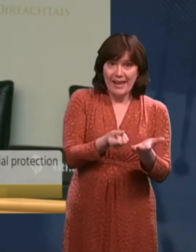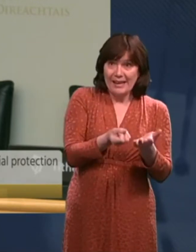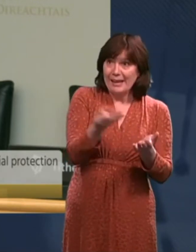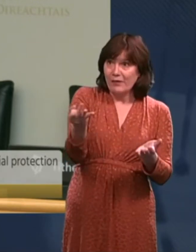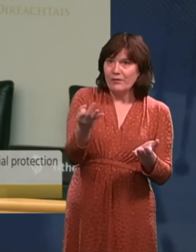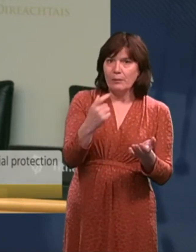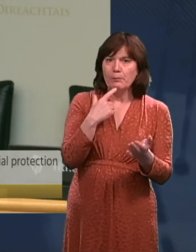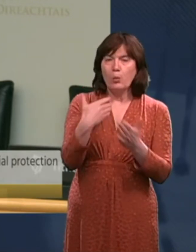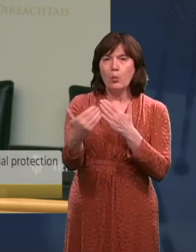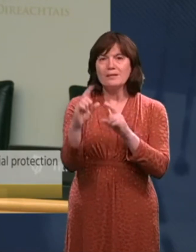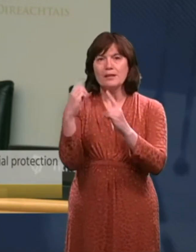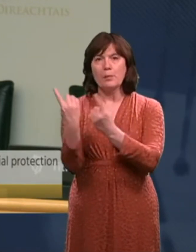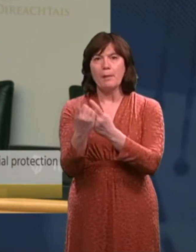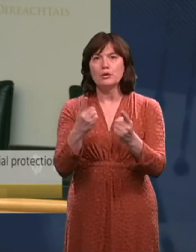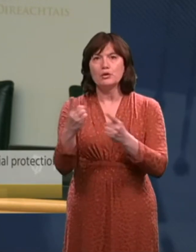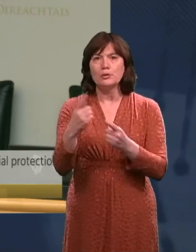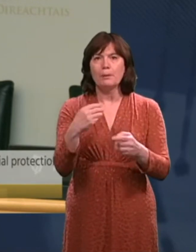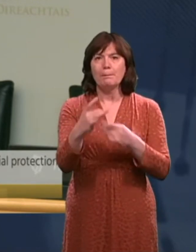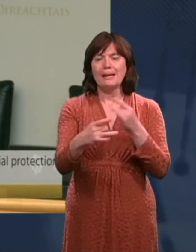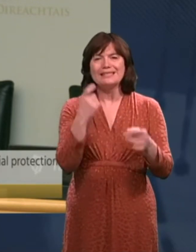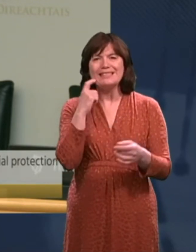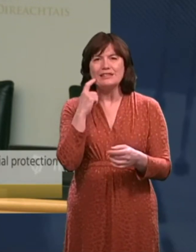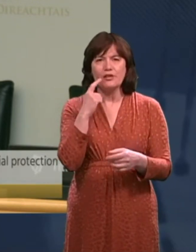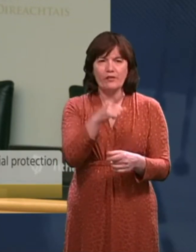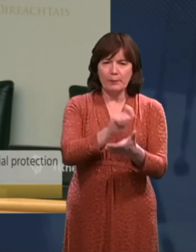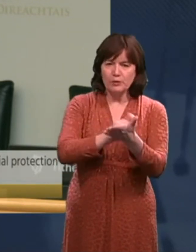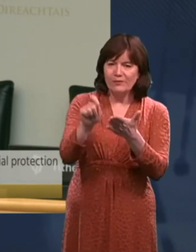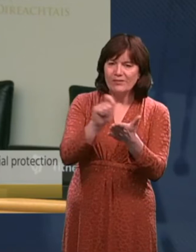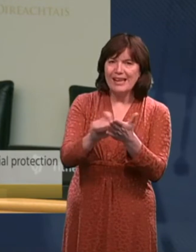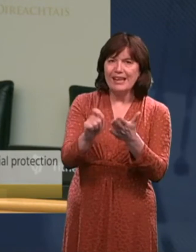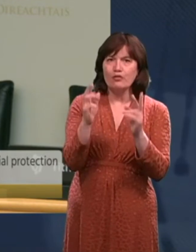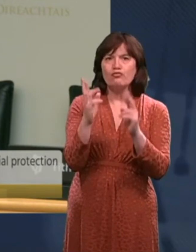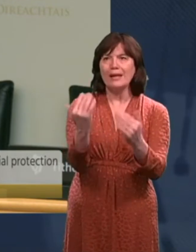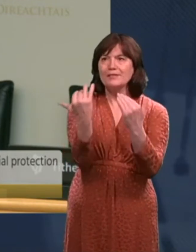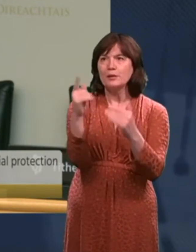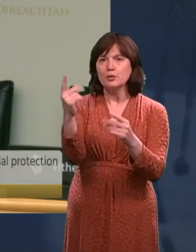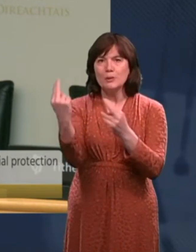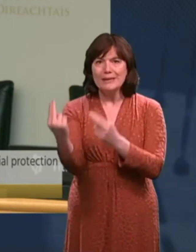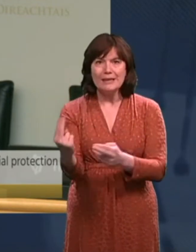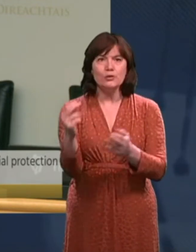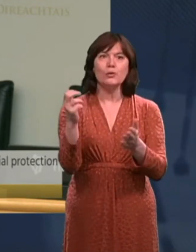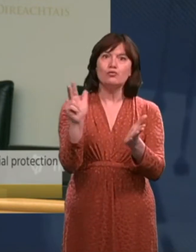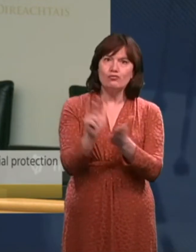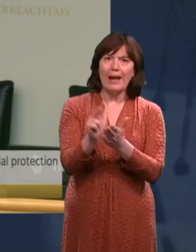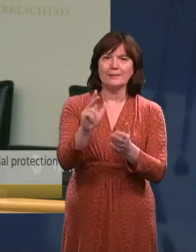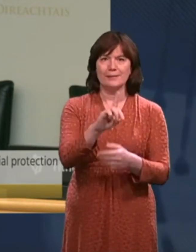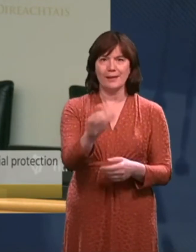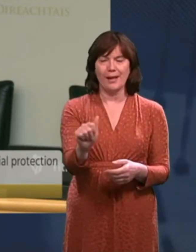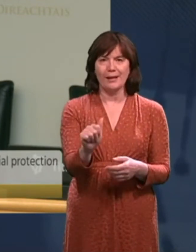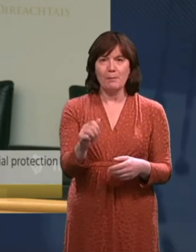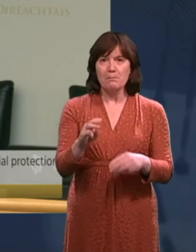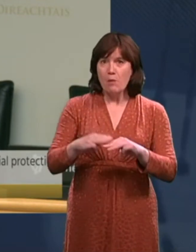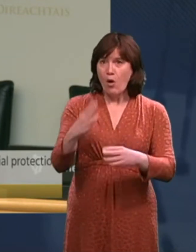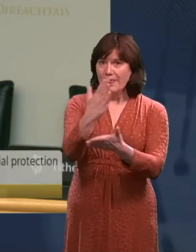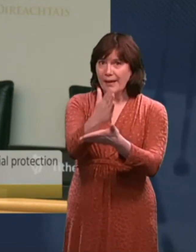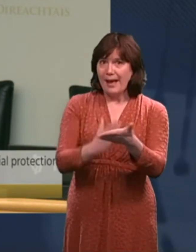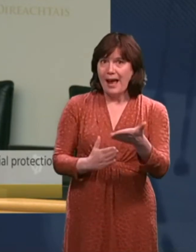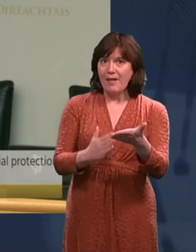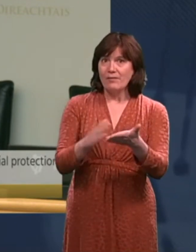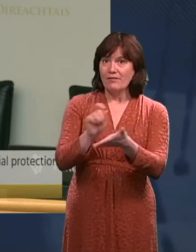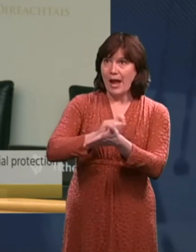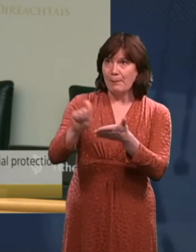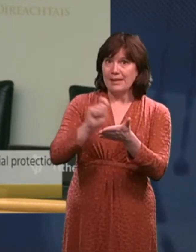to make that easier for people to fill out? It is unacceptable that more than half of the applications are